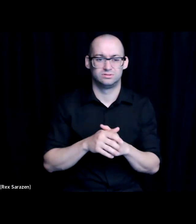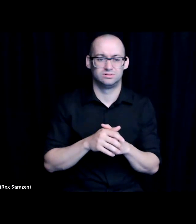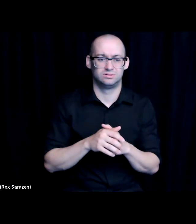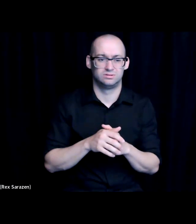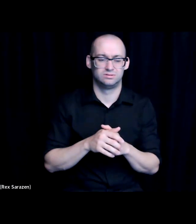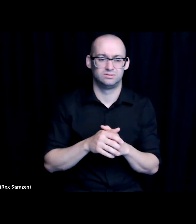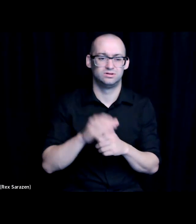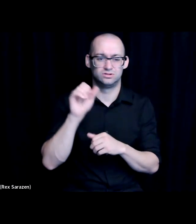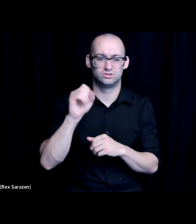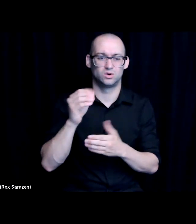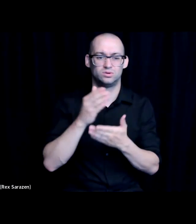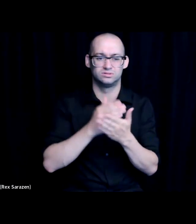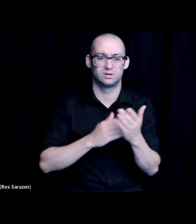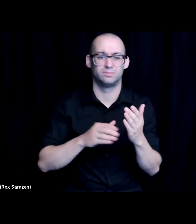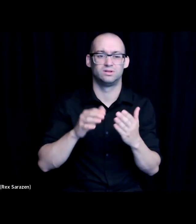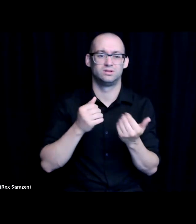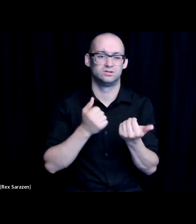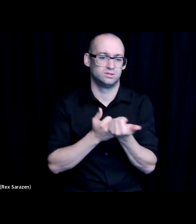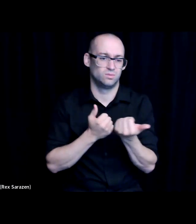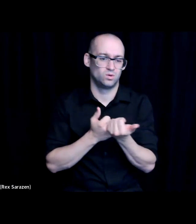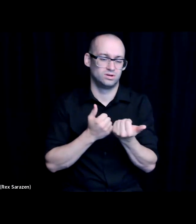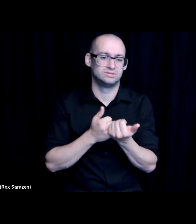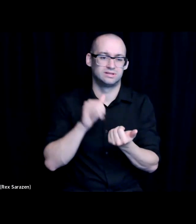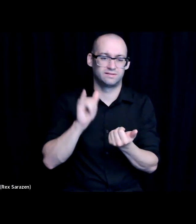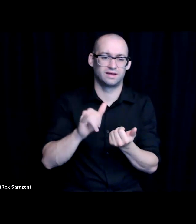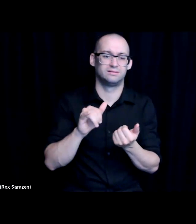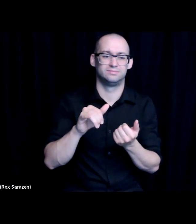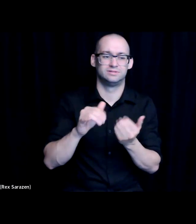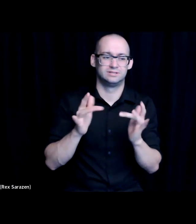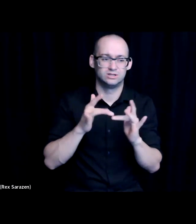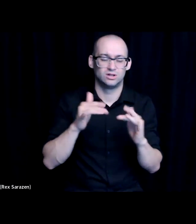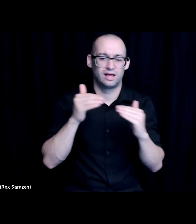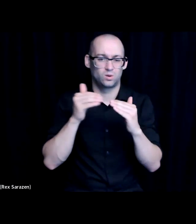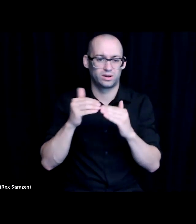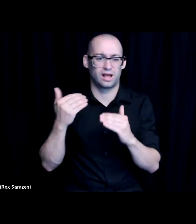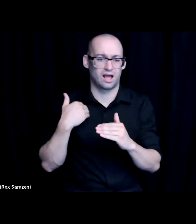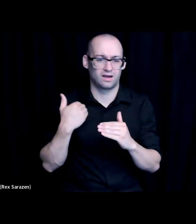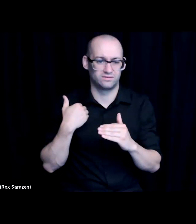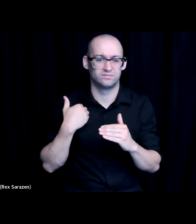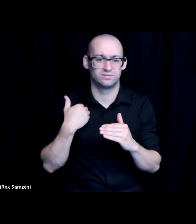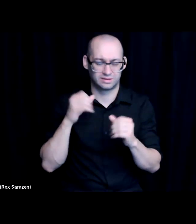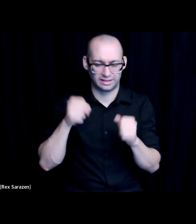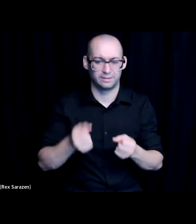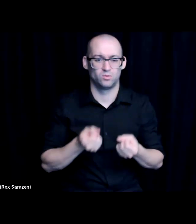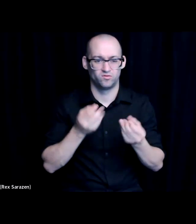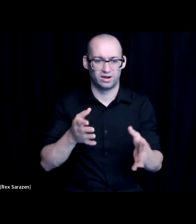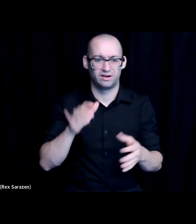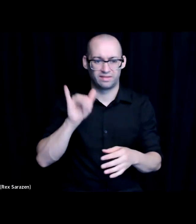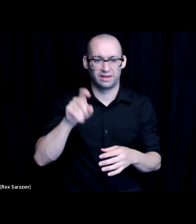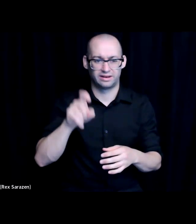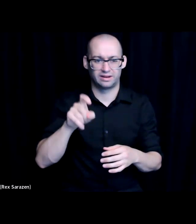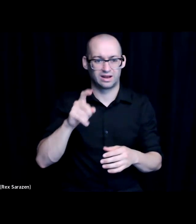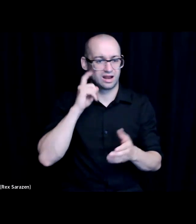of the supports that the digital equity plan can provide for that need identified were investments